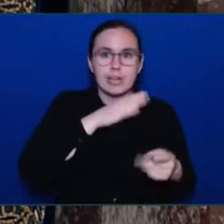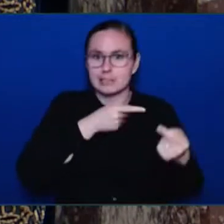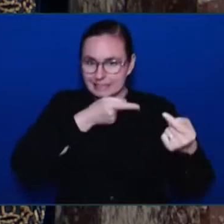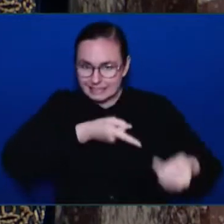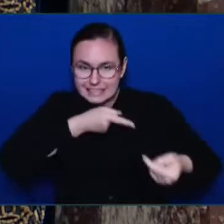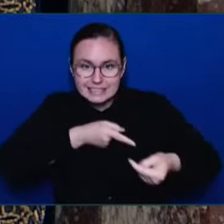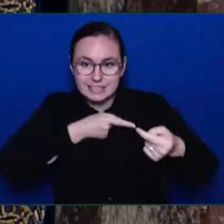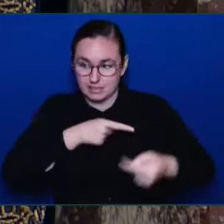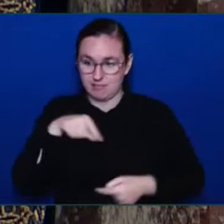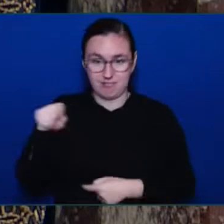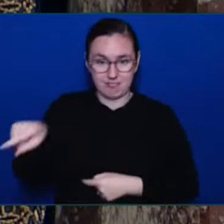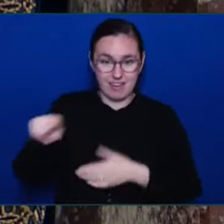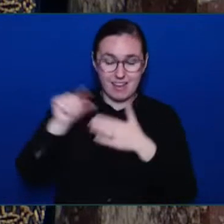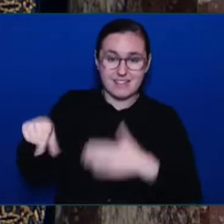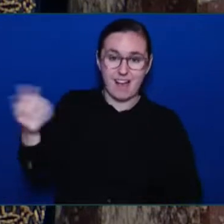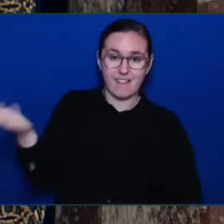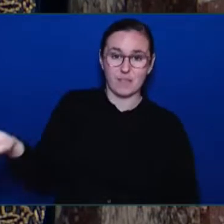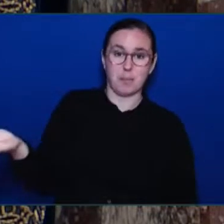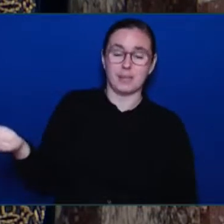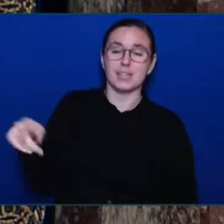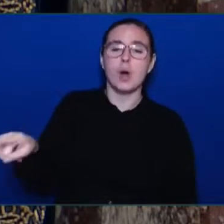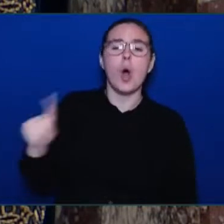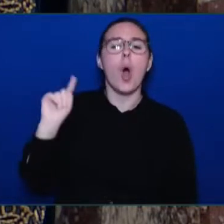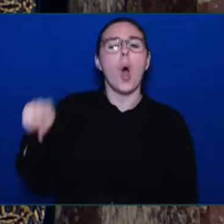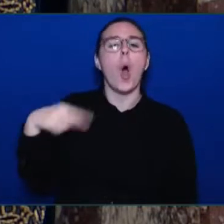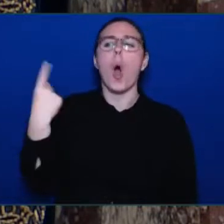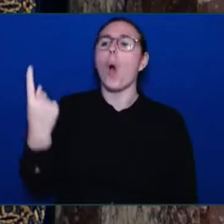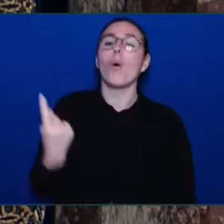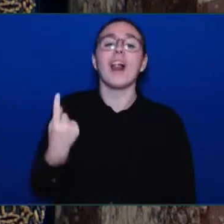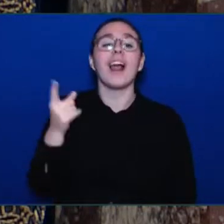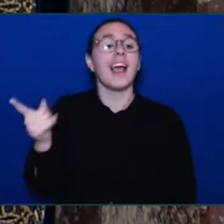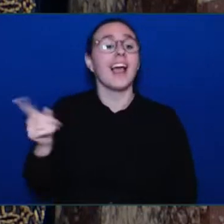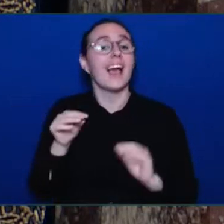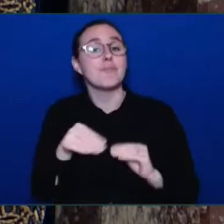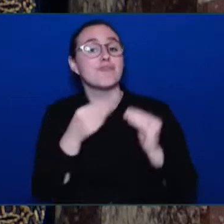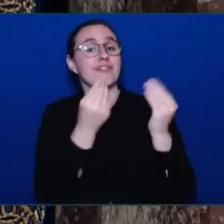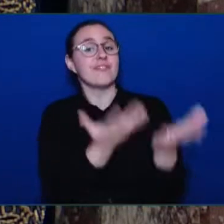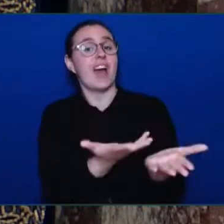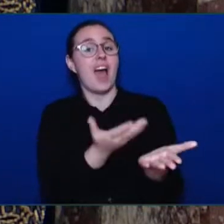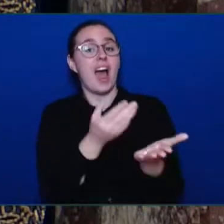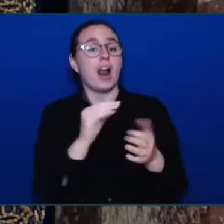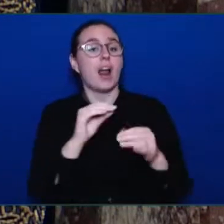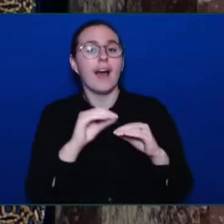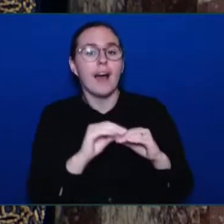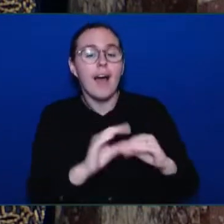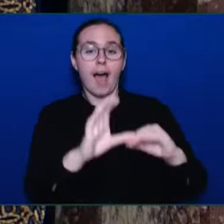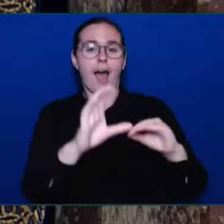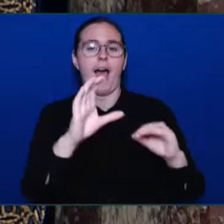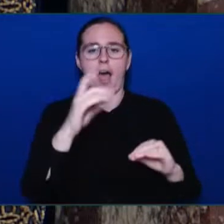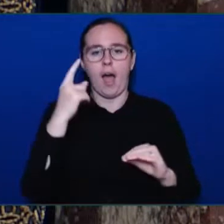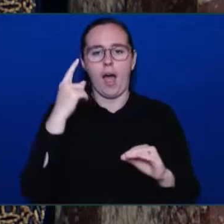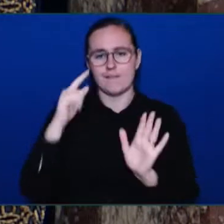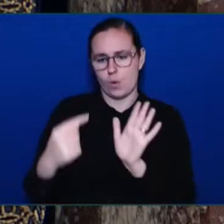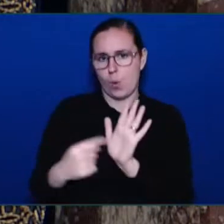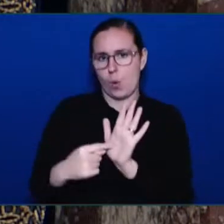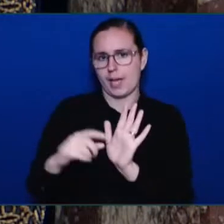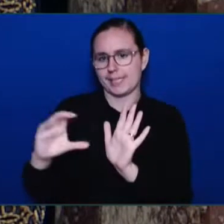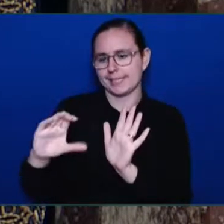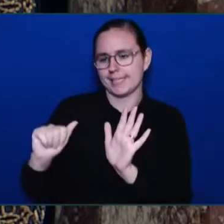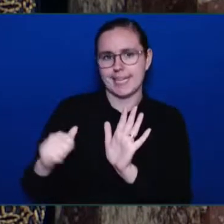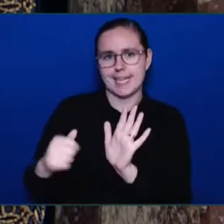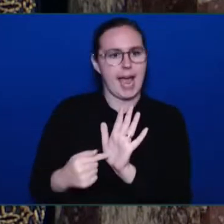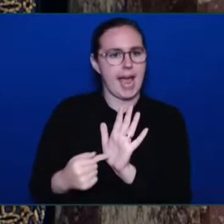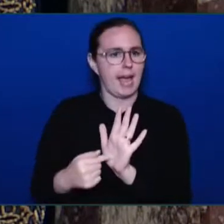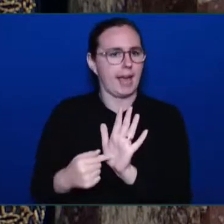through collective bargaining and not the increases for exempt staff, say for an example, or for the benefits,